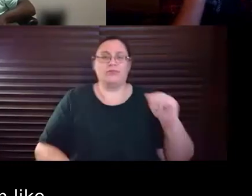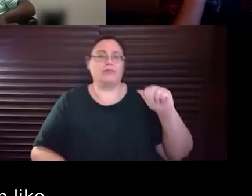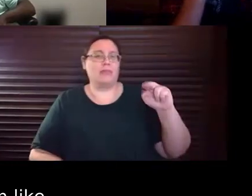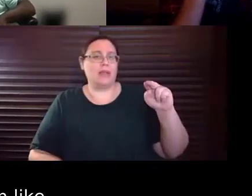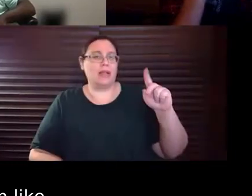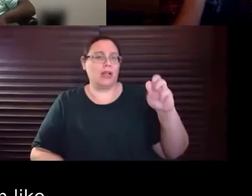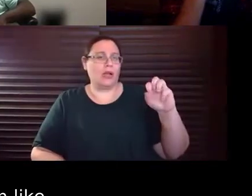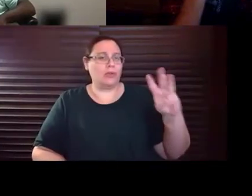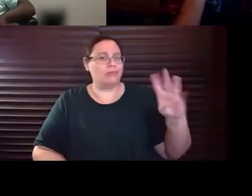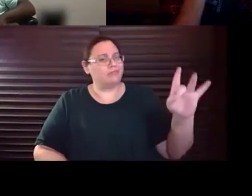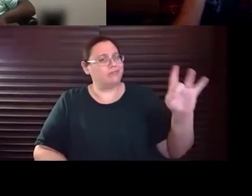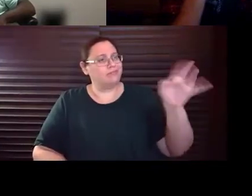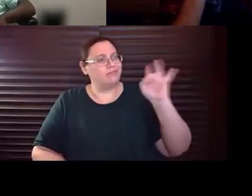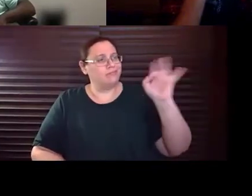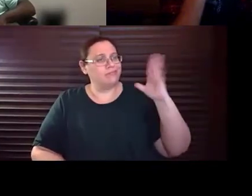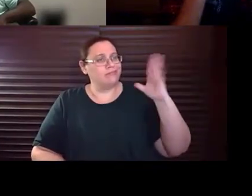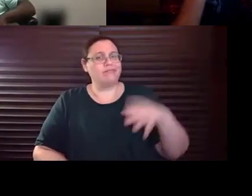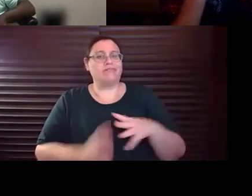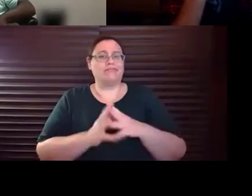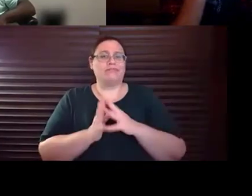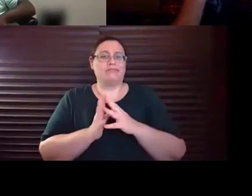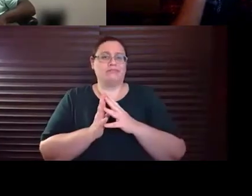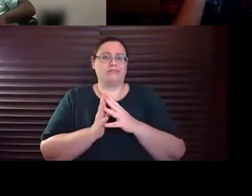we started in